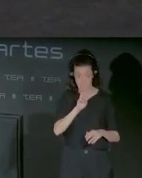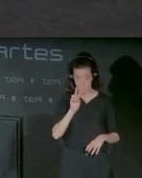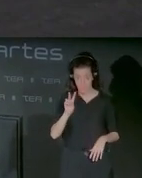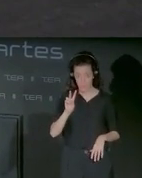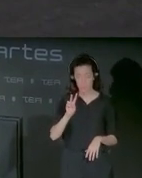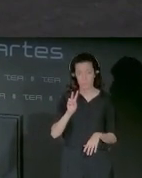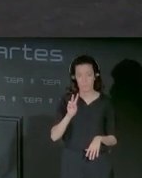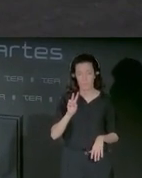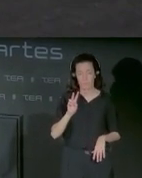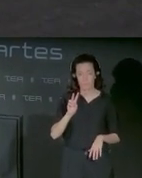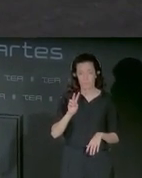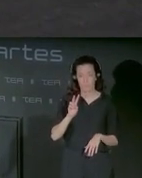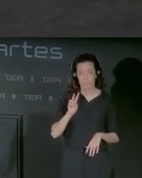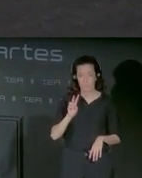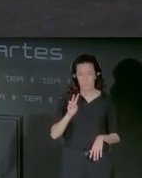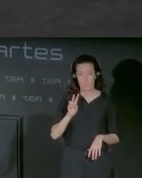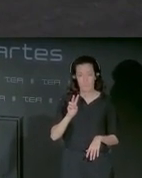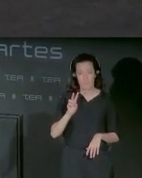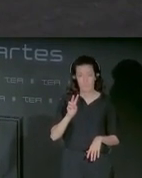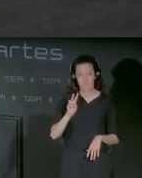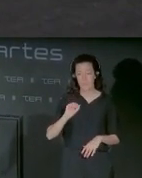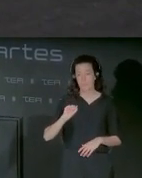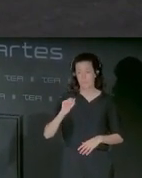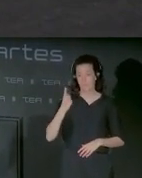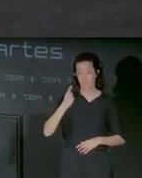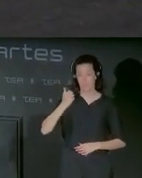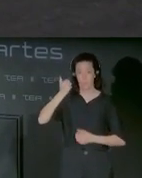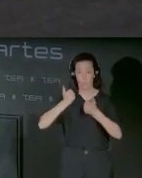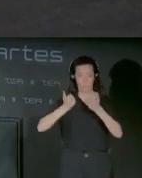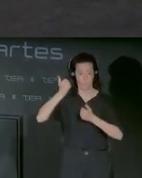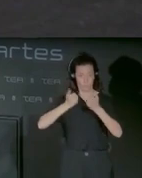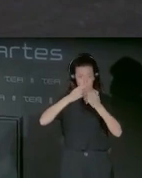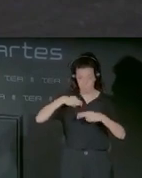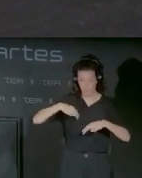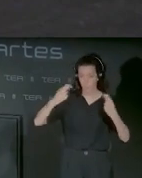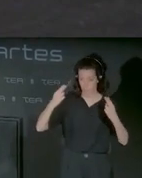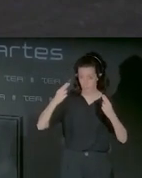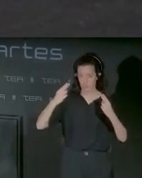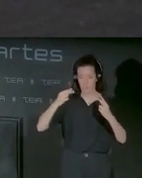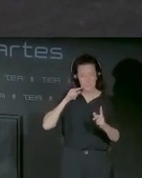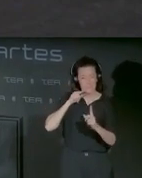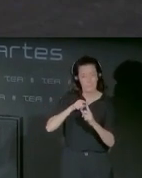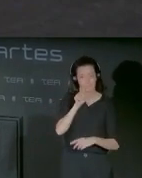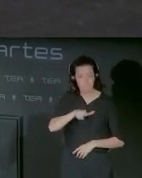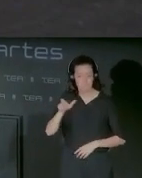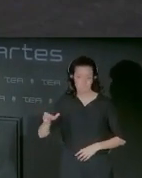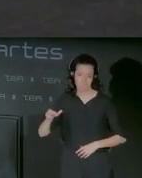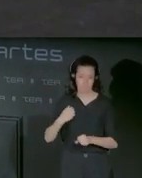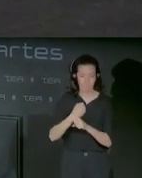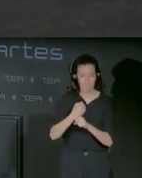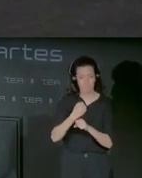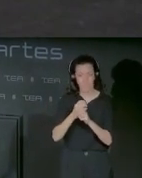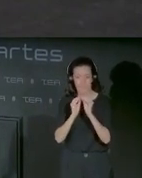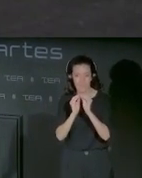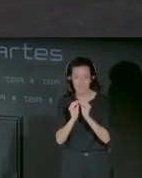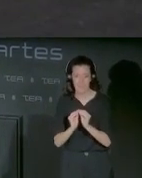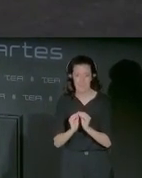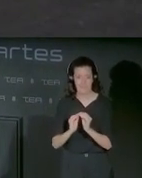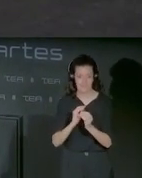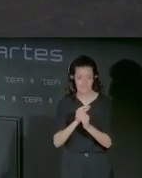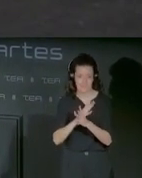first tender for game developers that enter into the financing from our audiovisual center. And